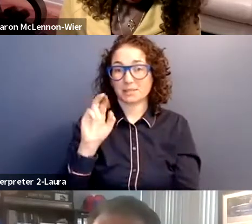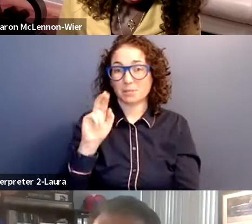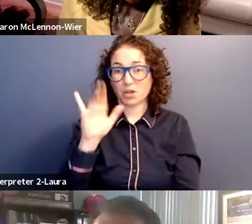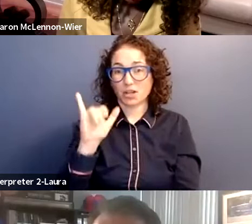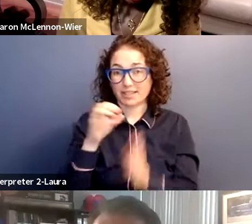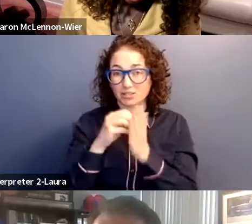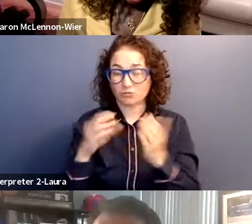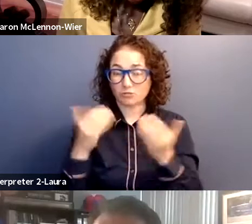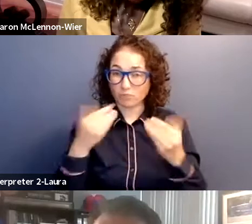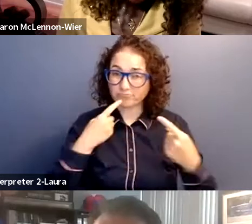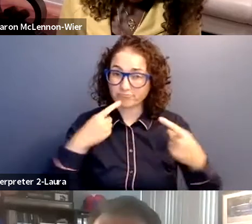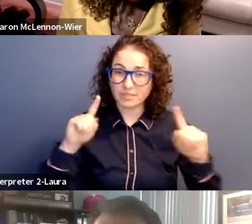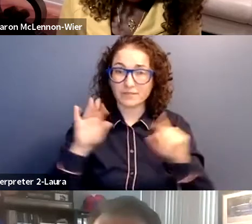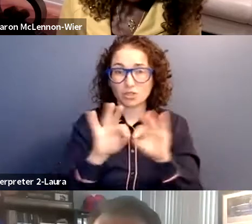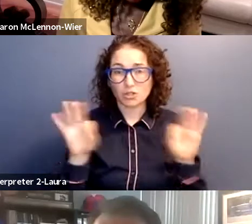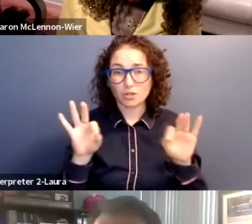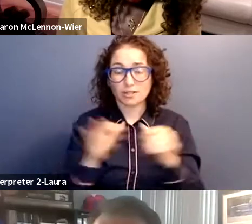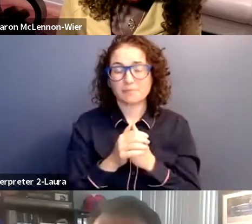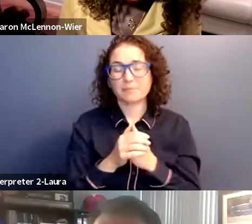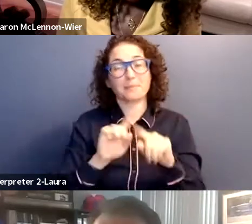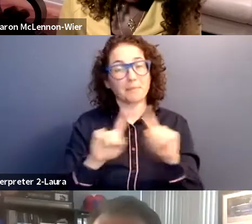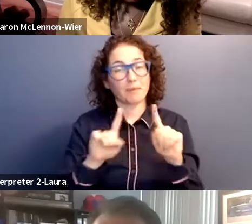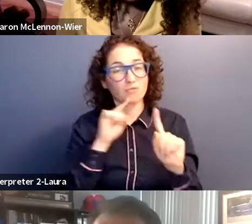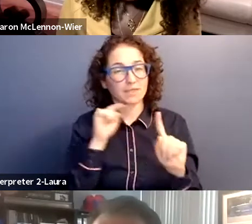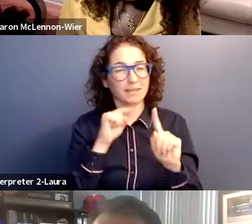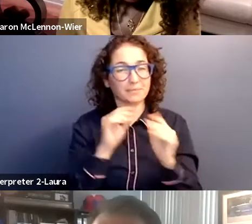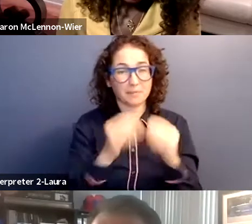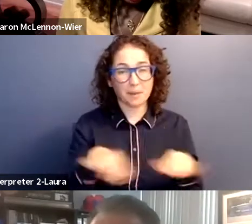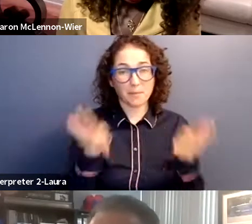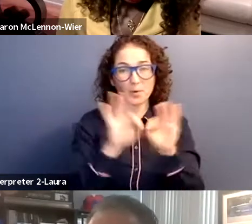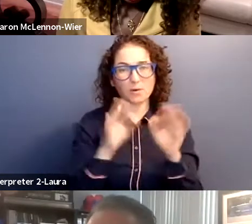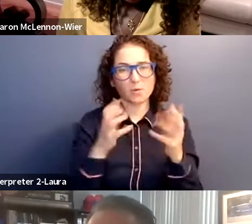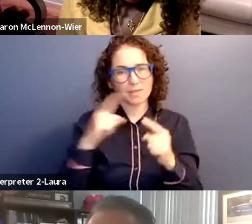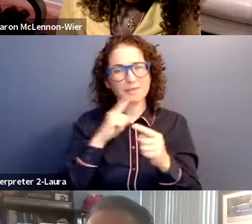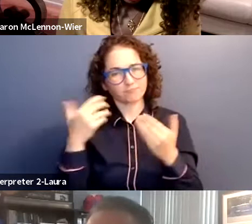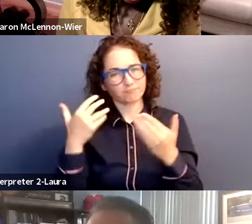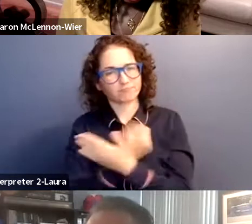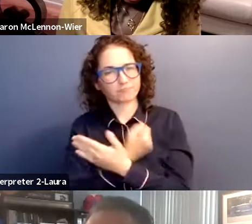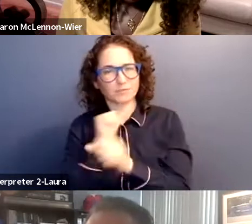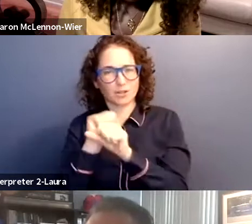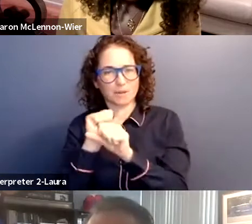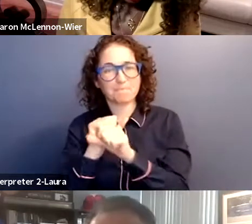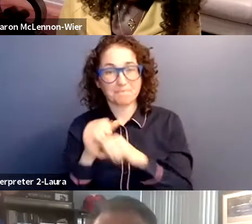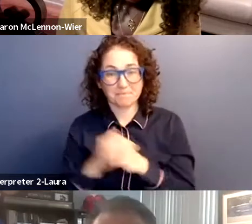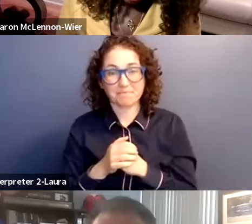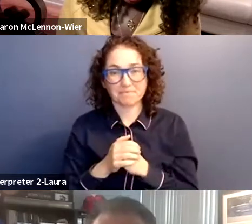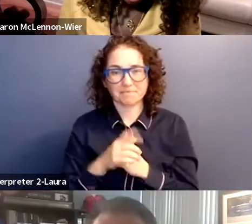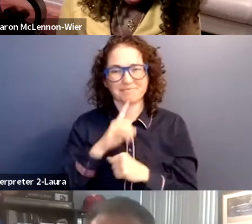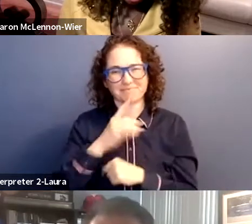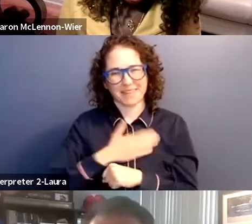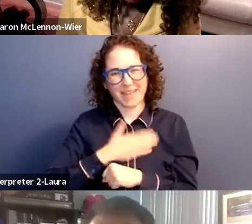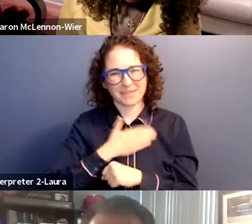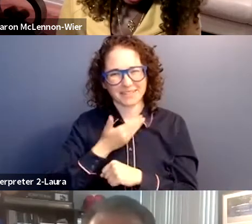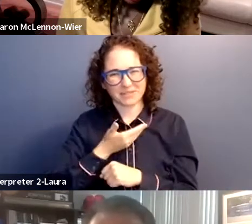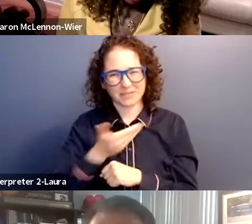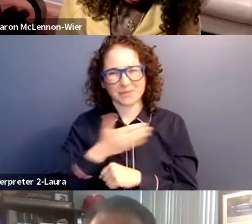their degree and, more importantly, obtain gainful employment. I am so happy to